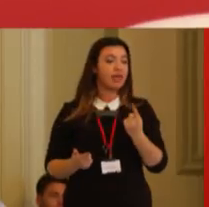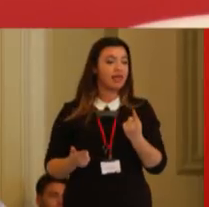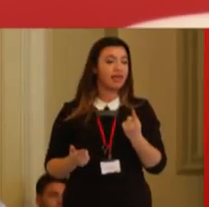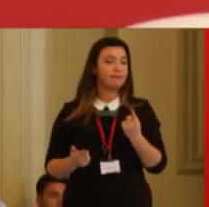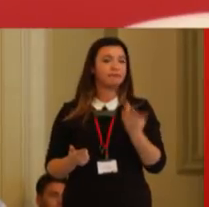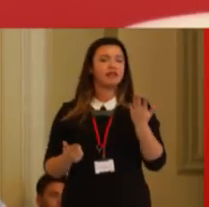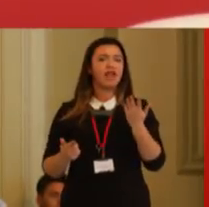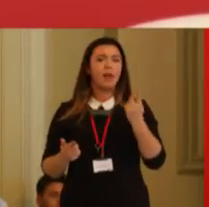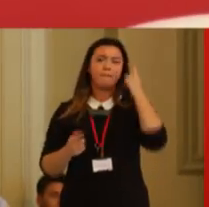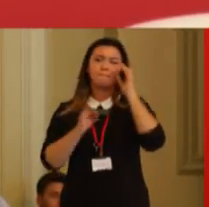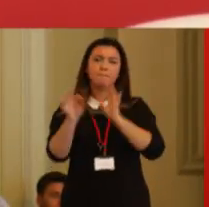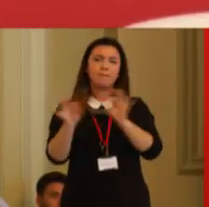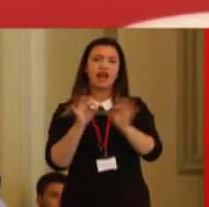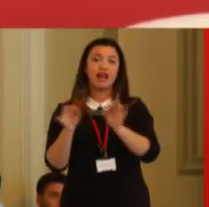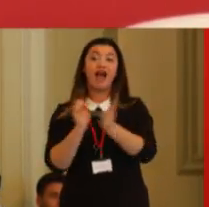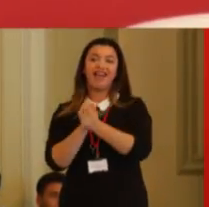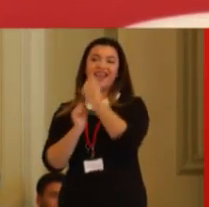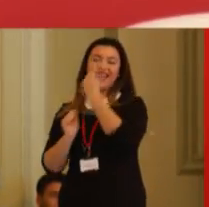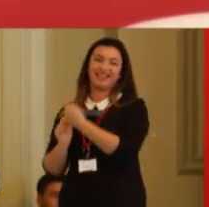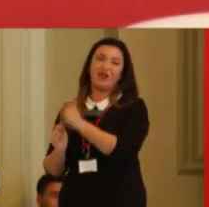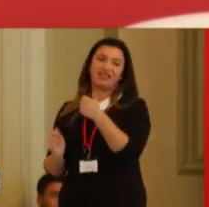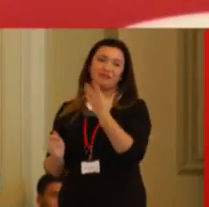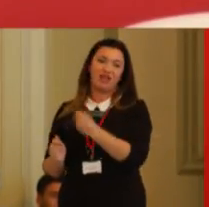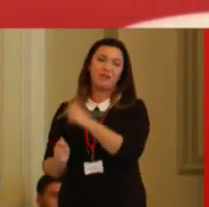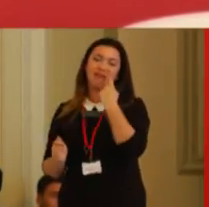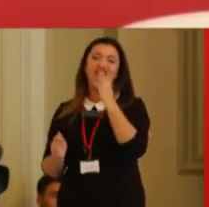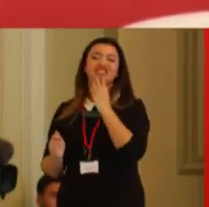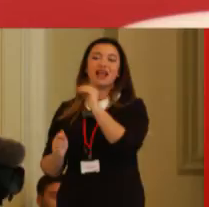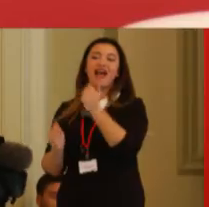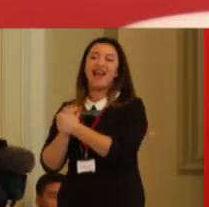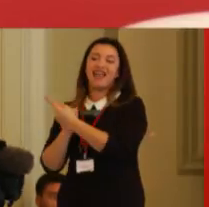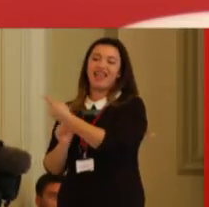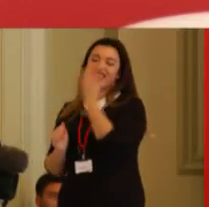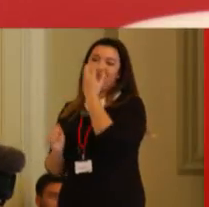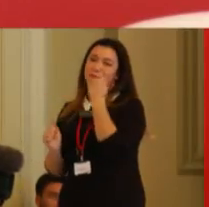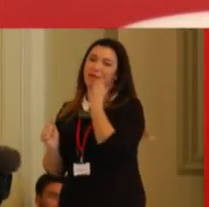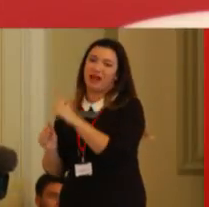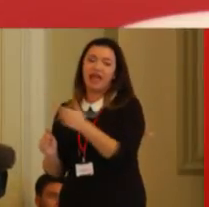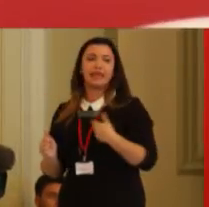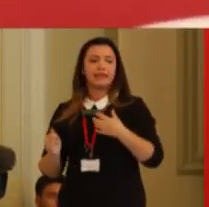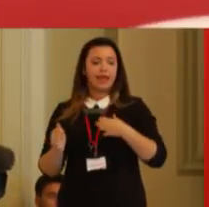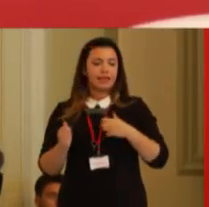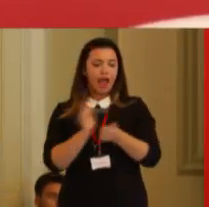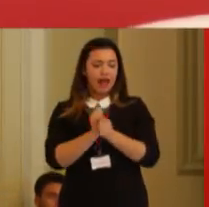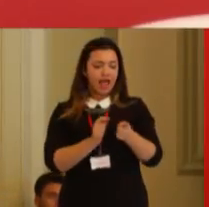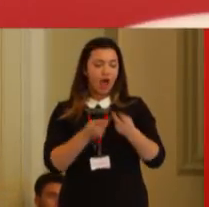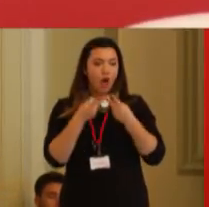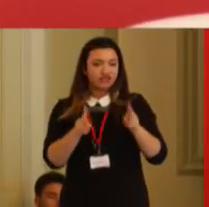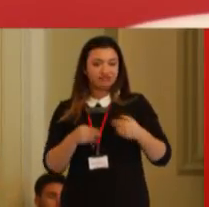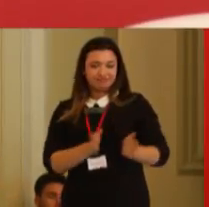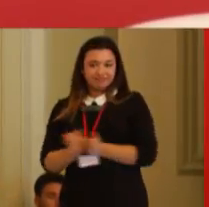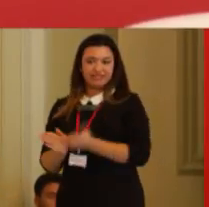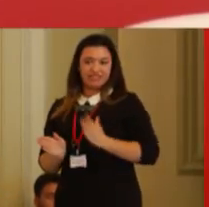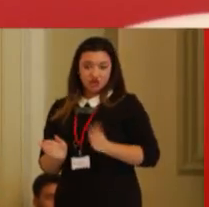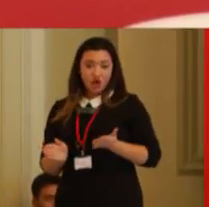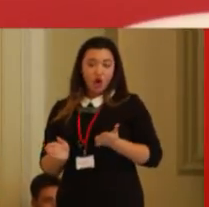And interestingly enough, the families in the center of any form of future planning. They want to